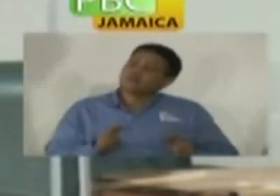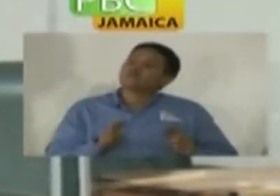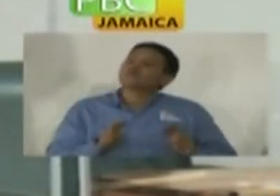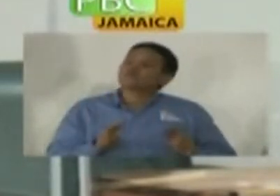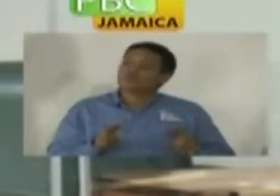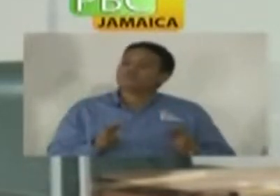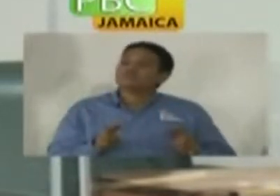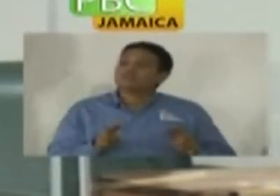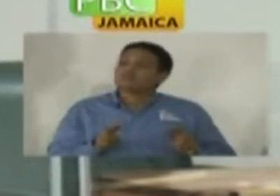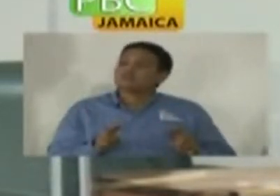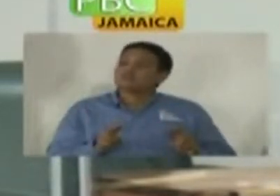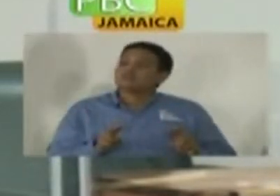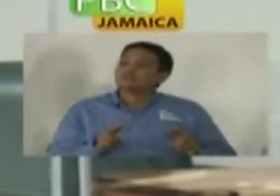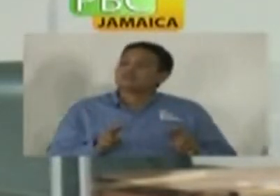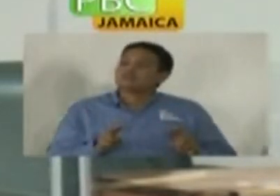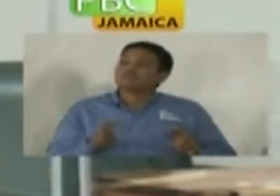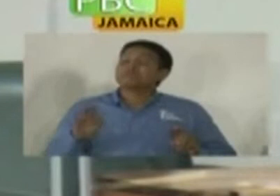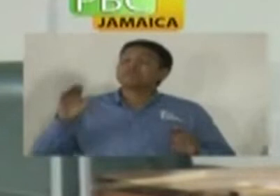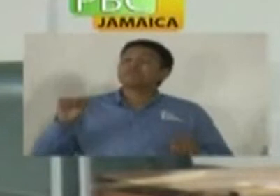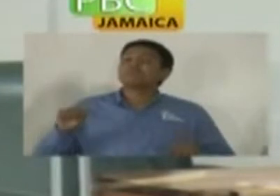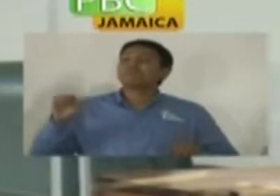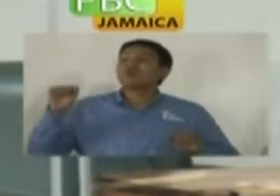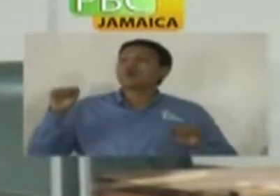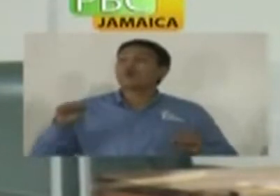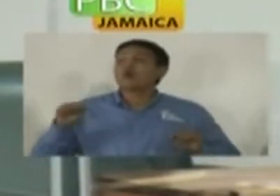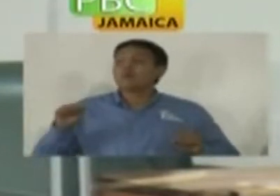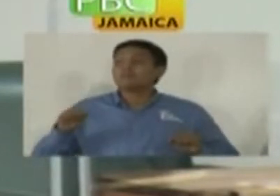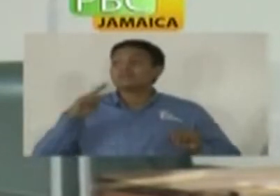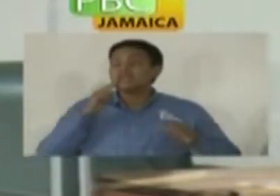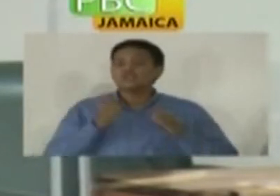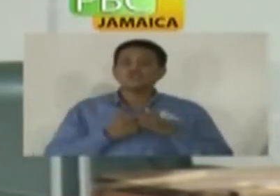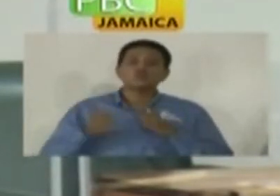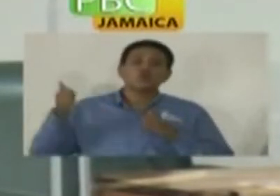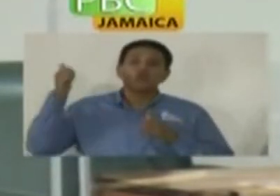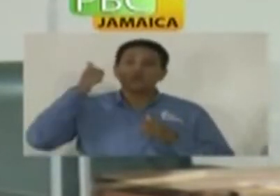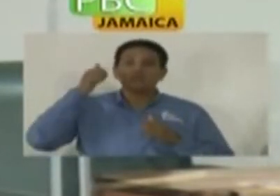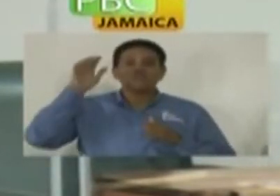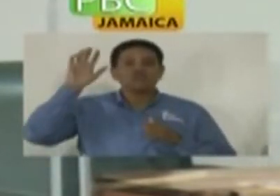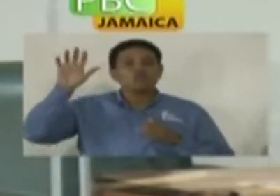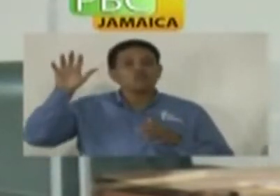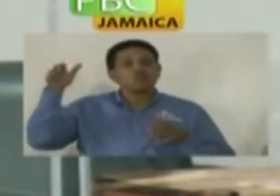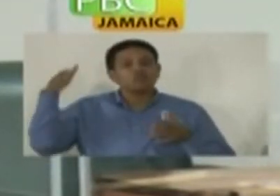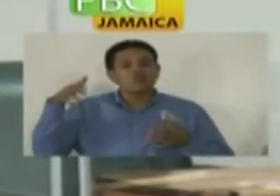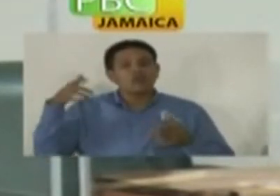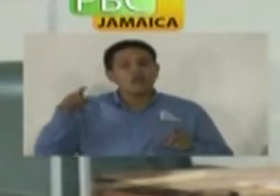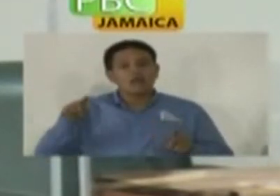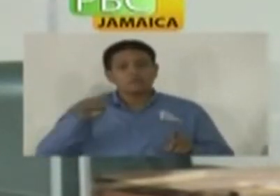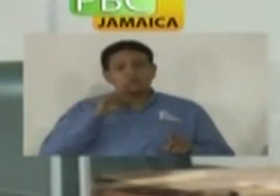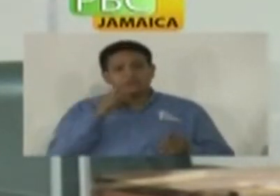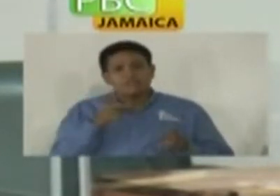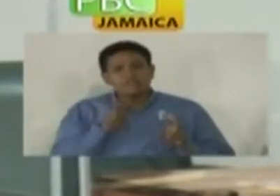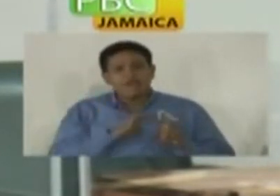Mr. President, by a competent superior court is